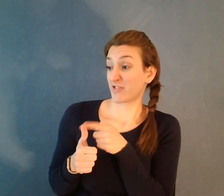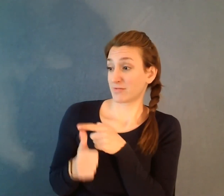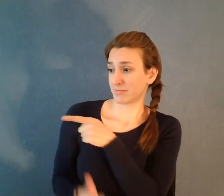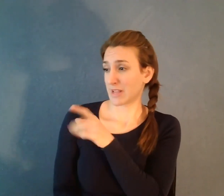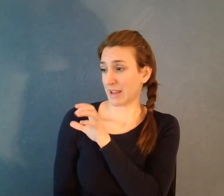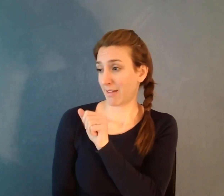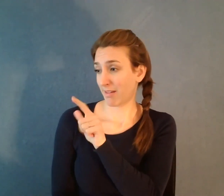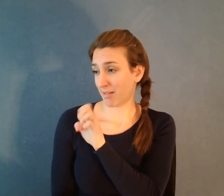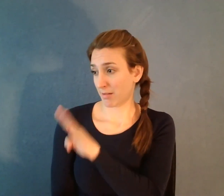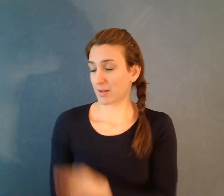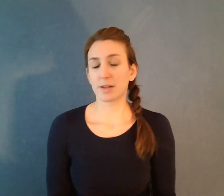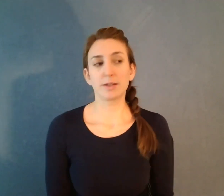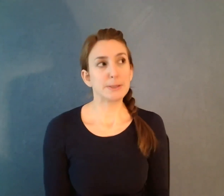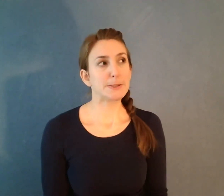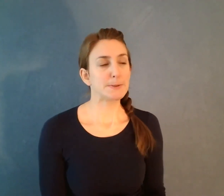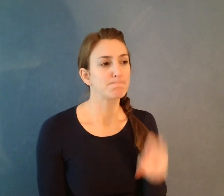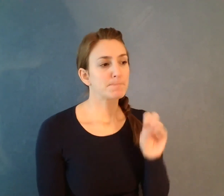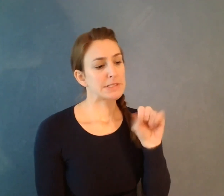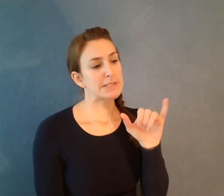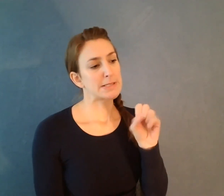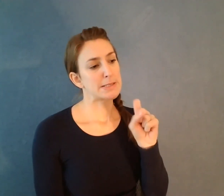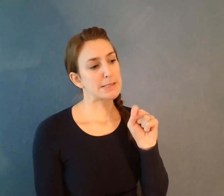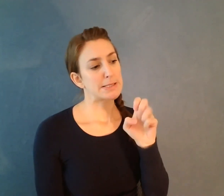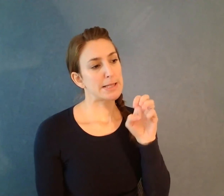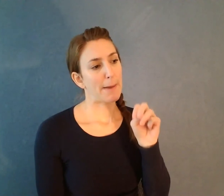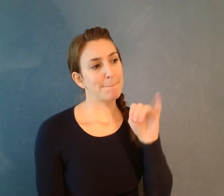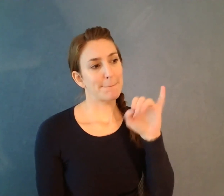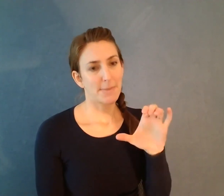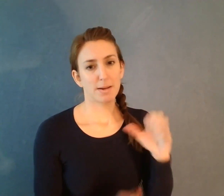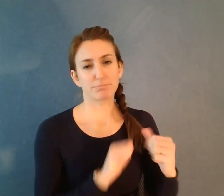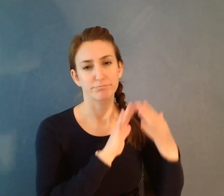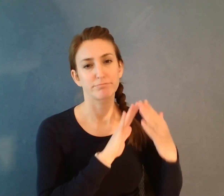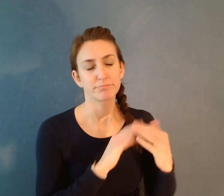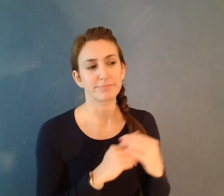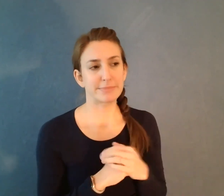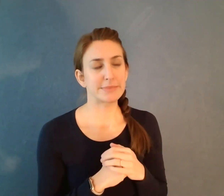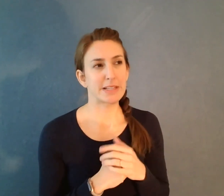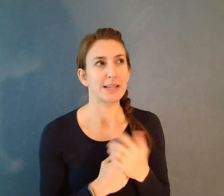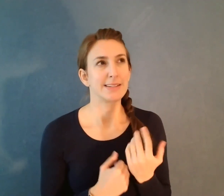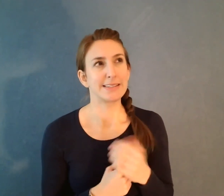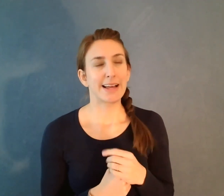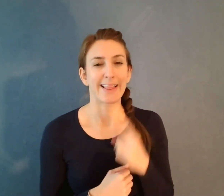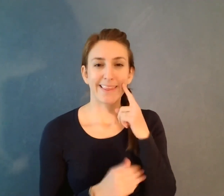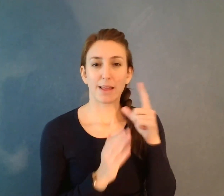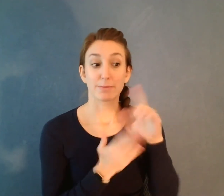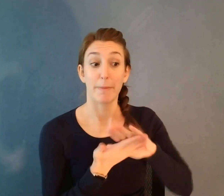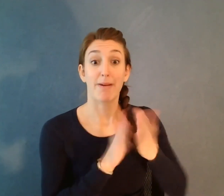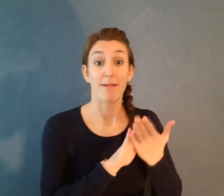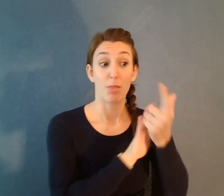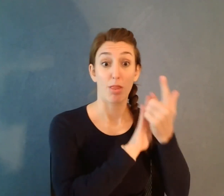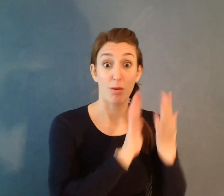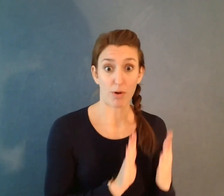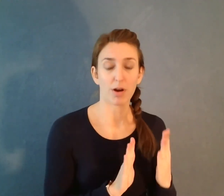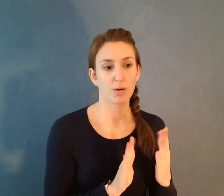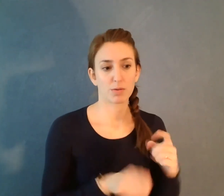As far as systemic barriers, I would say becoming a lawyer, it's a very time-consuming, energy-needing, and